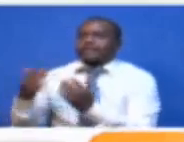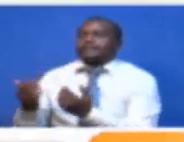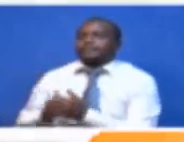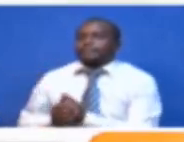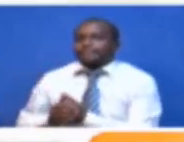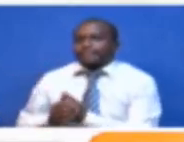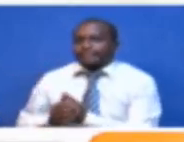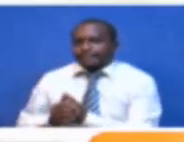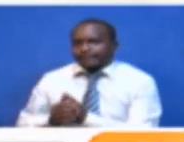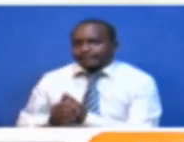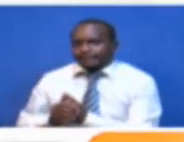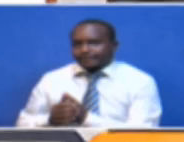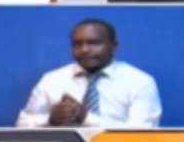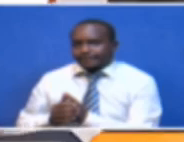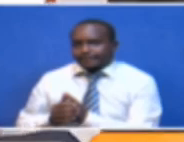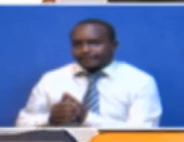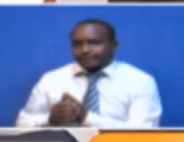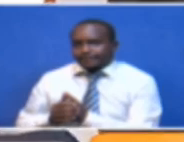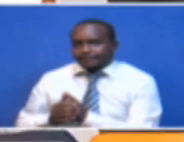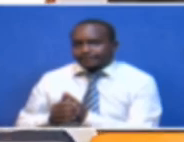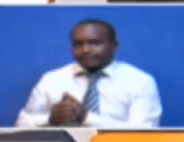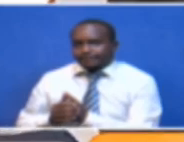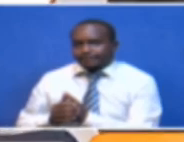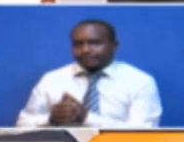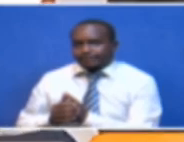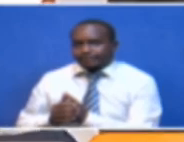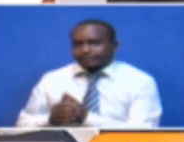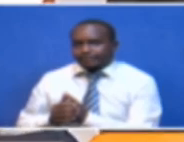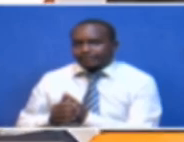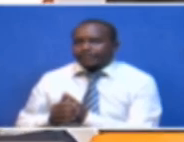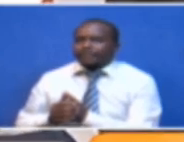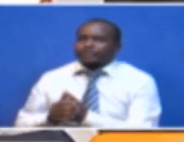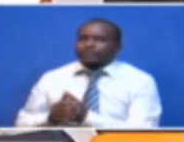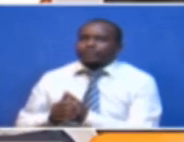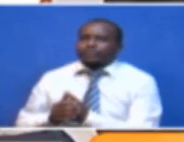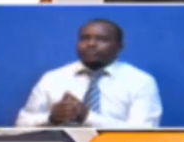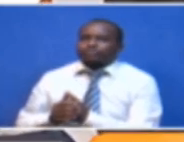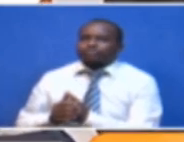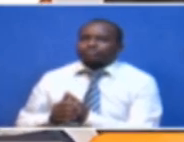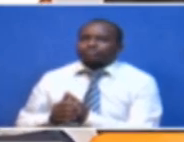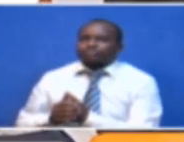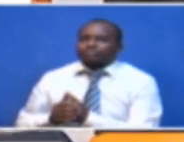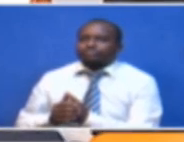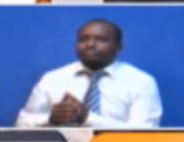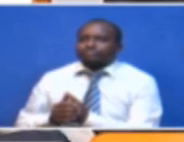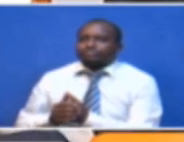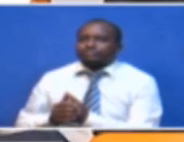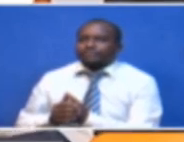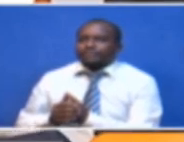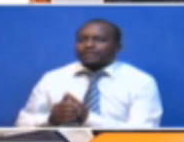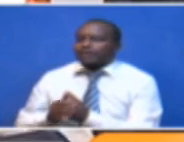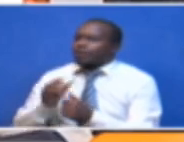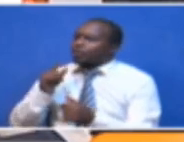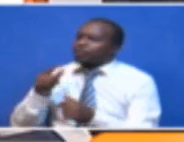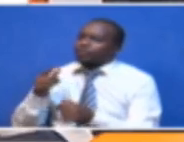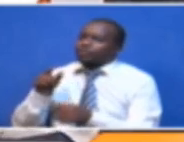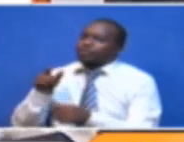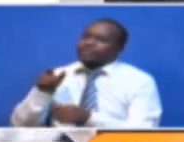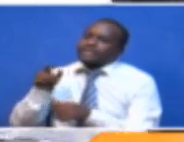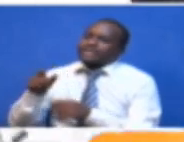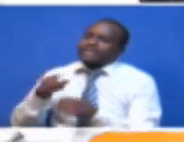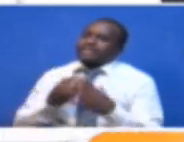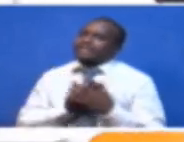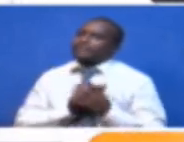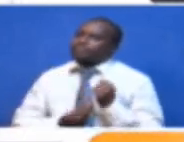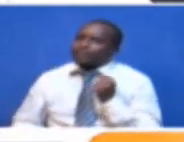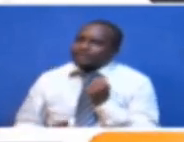he... Was he disappointed? Was he hurt? You know, like, this thing, how could it happen to